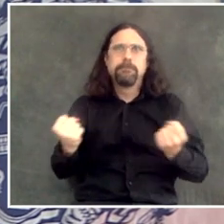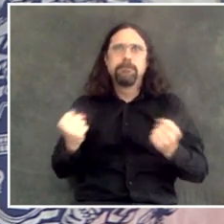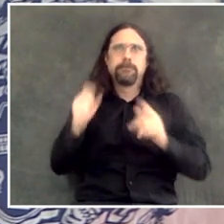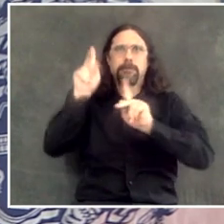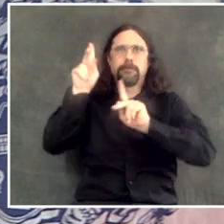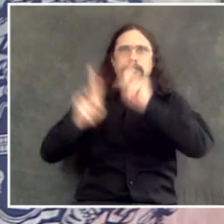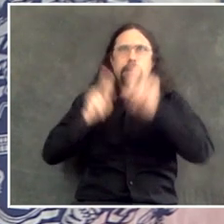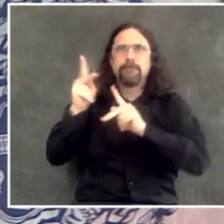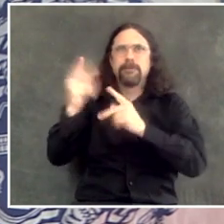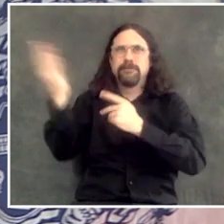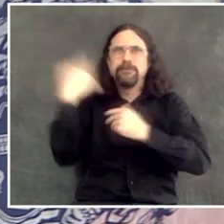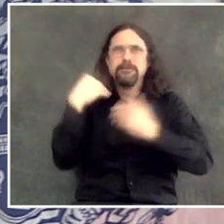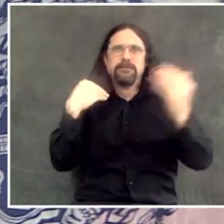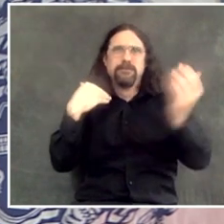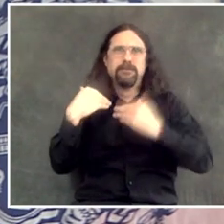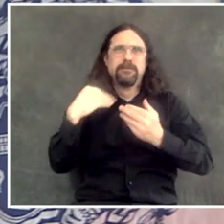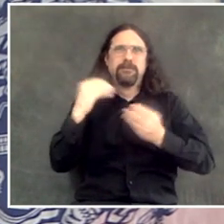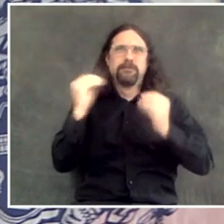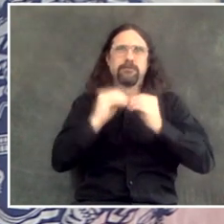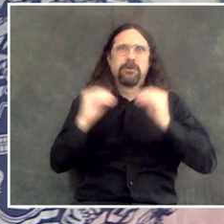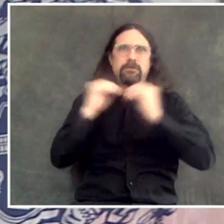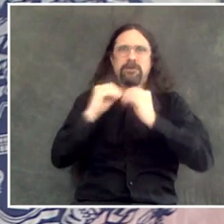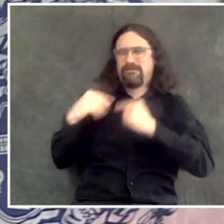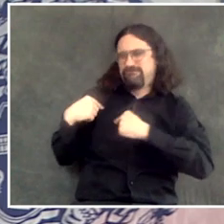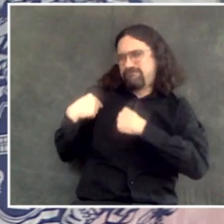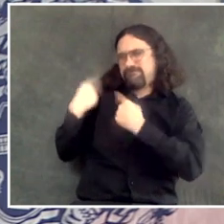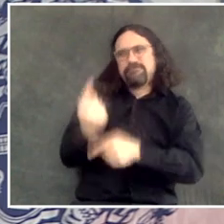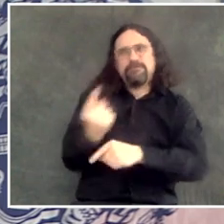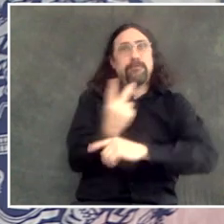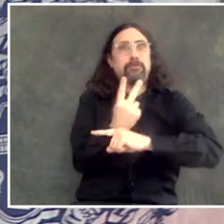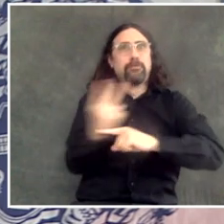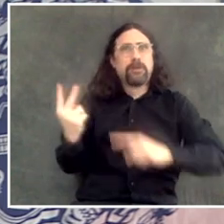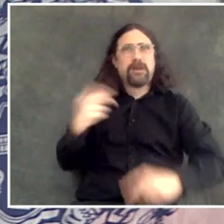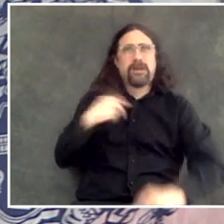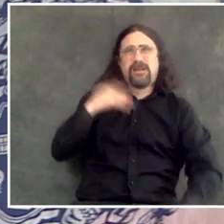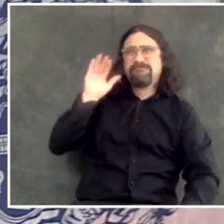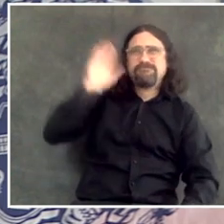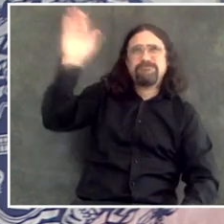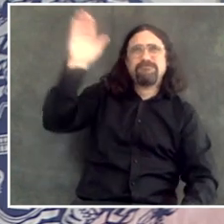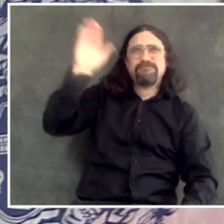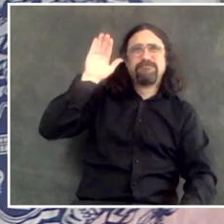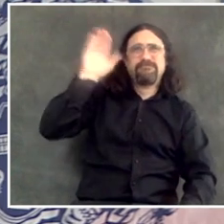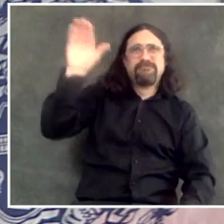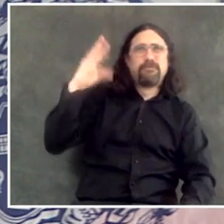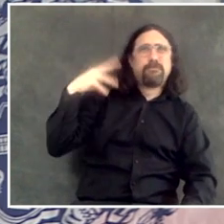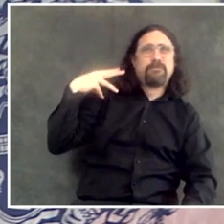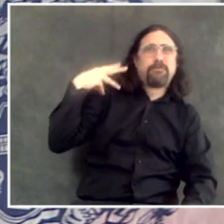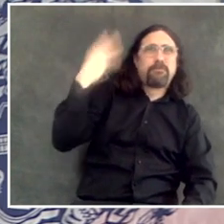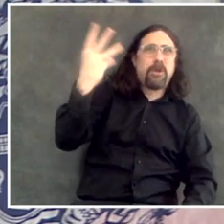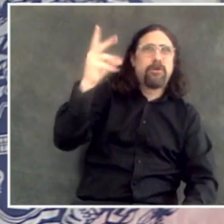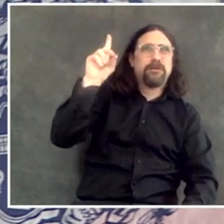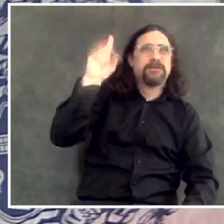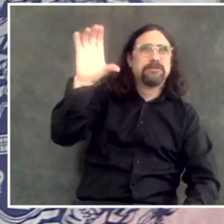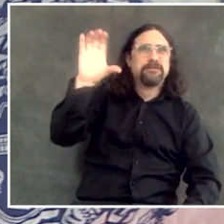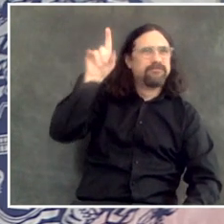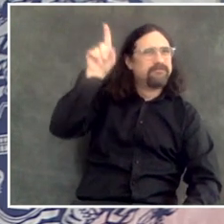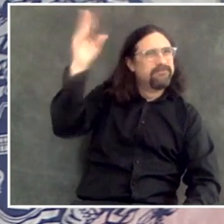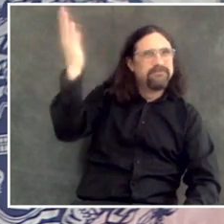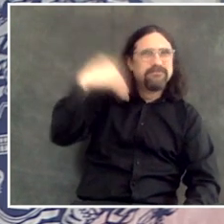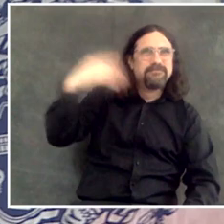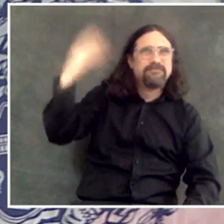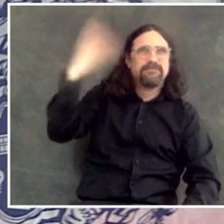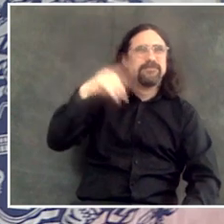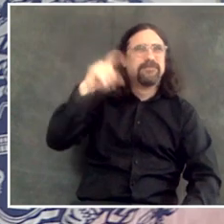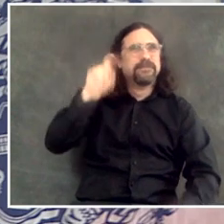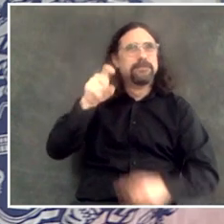2 weeks, that this was going to be an essential moment where we had to be supported and prepared for a really difficult battle